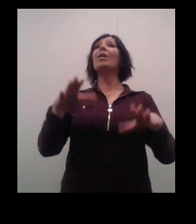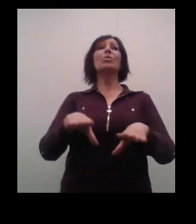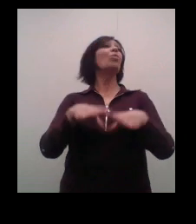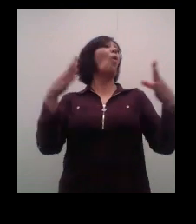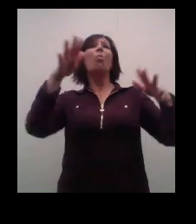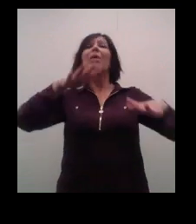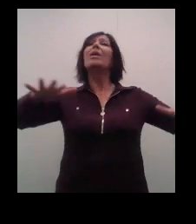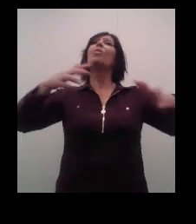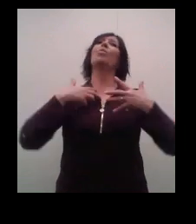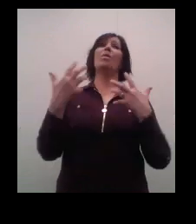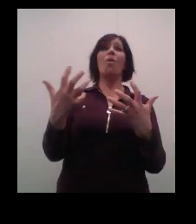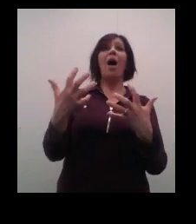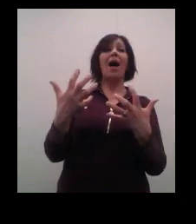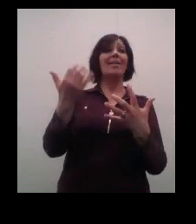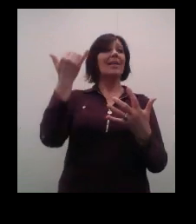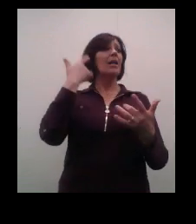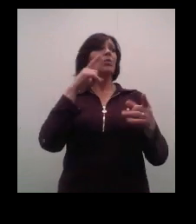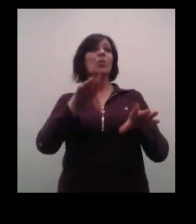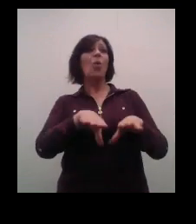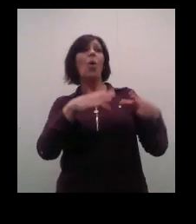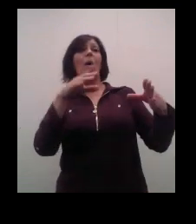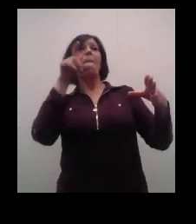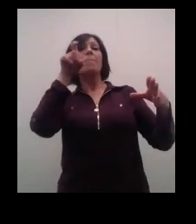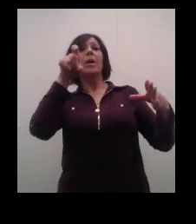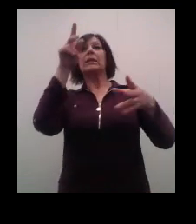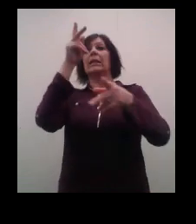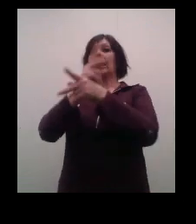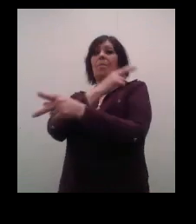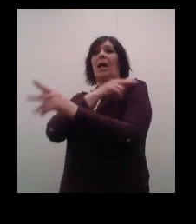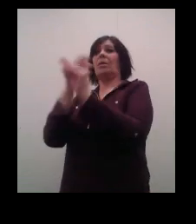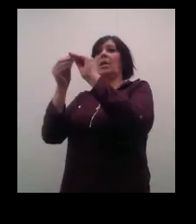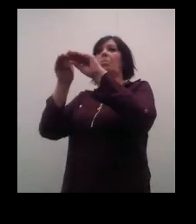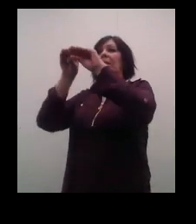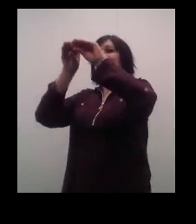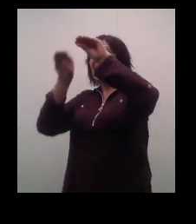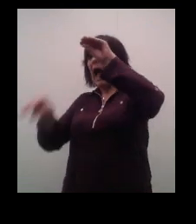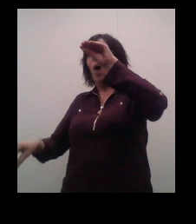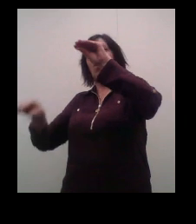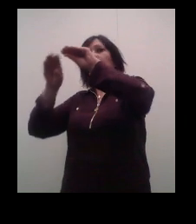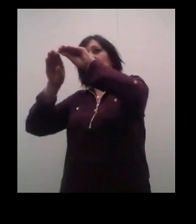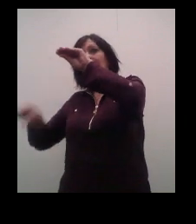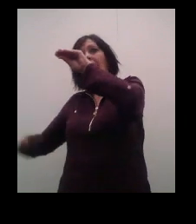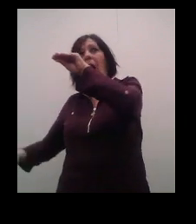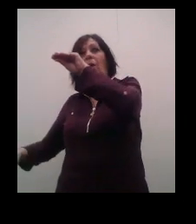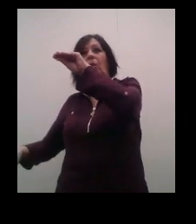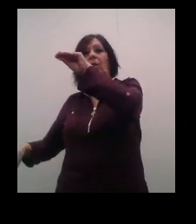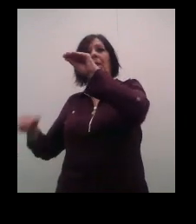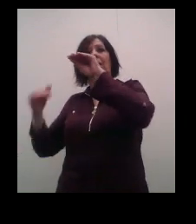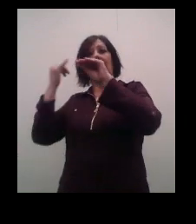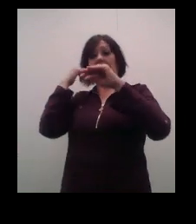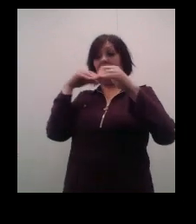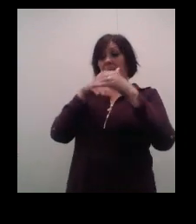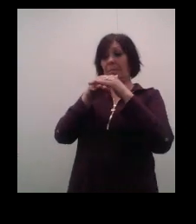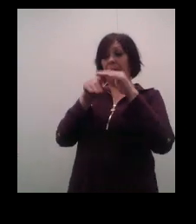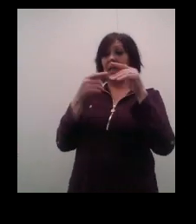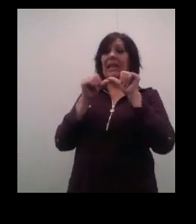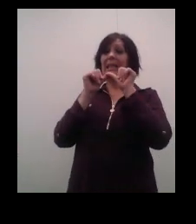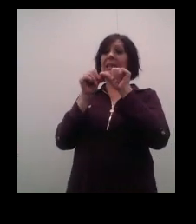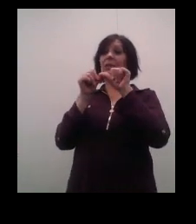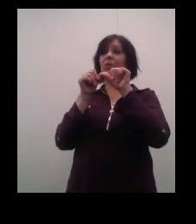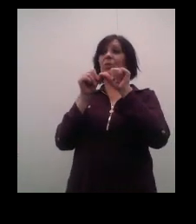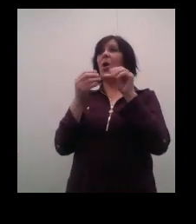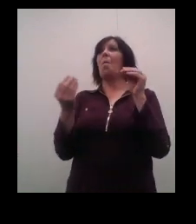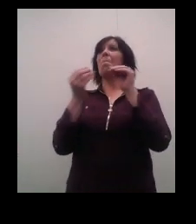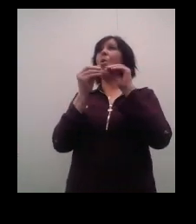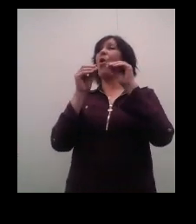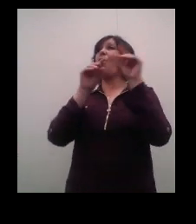the area, and to reopen it, we have to keep our hospitalization numbers down. And if the hospitalization admissions continue to exceed discharges,